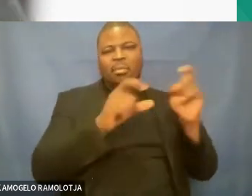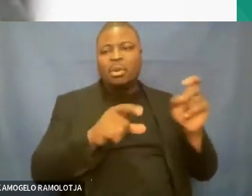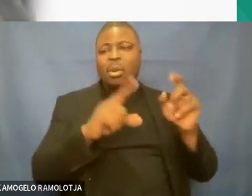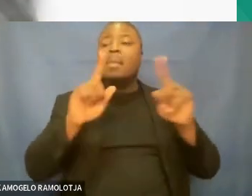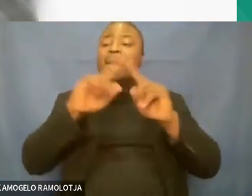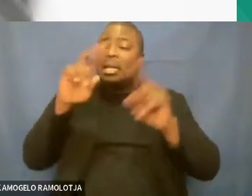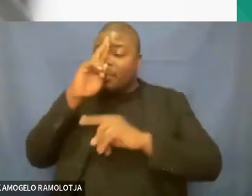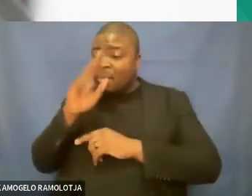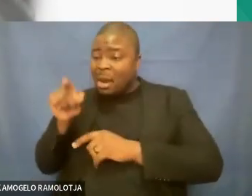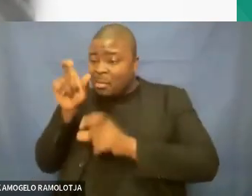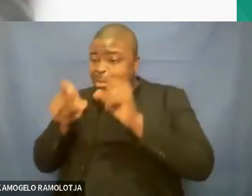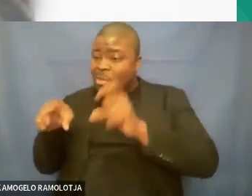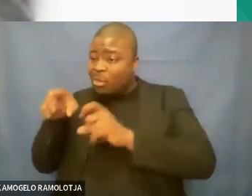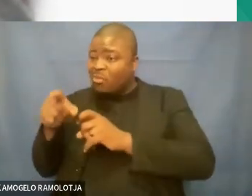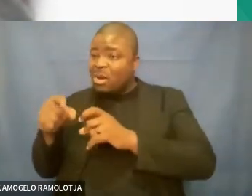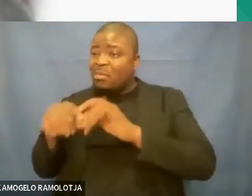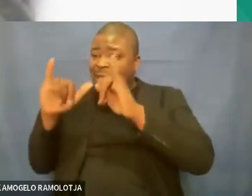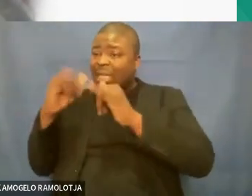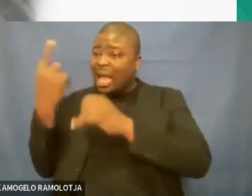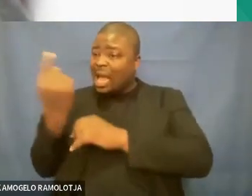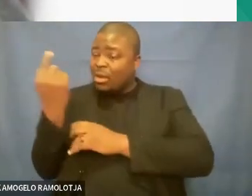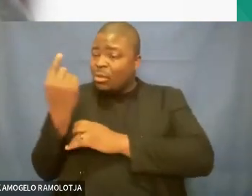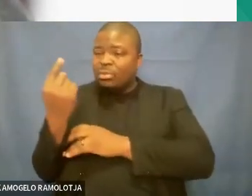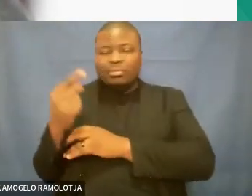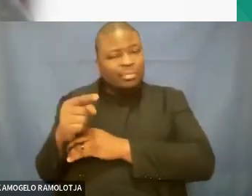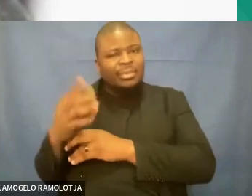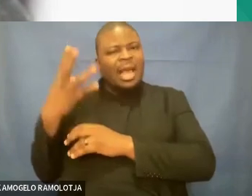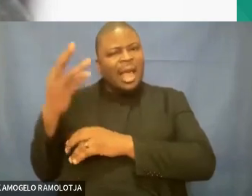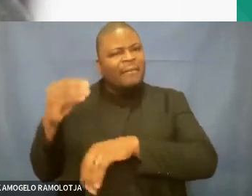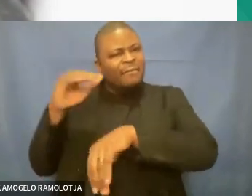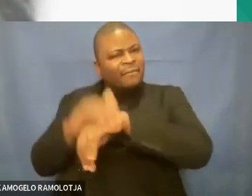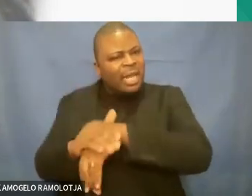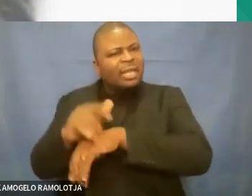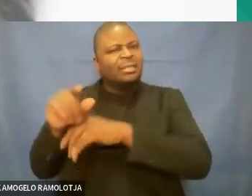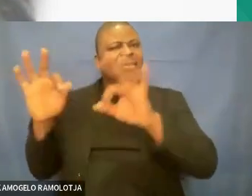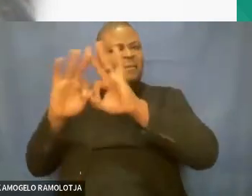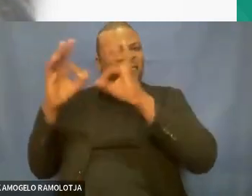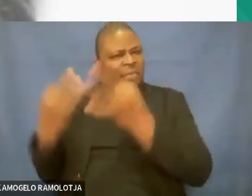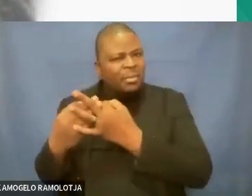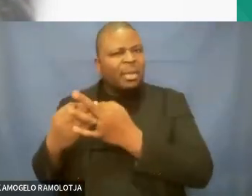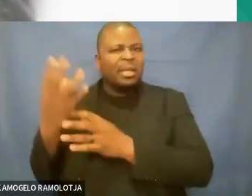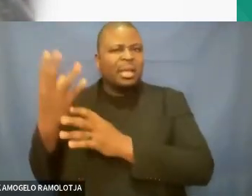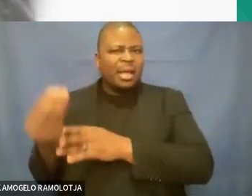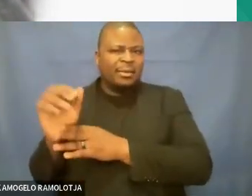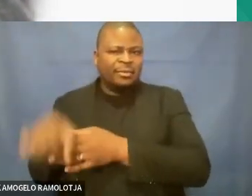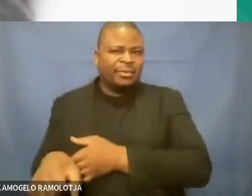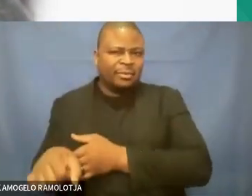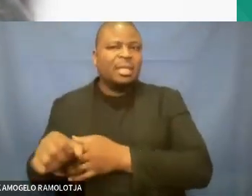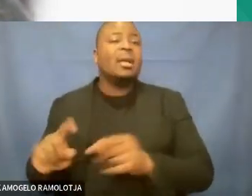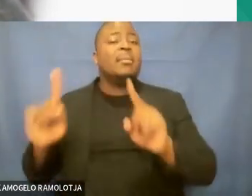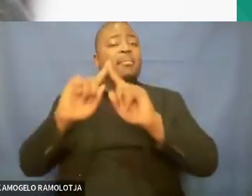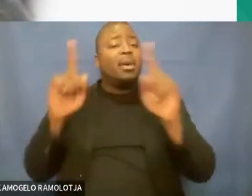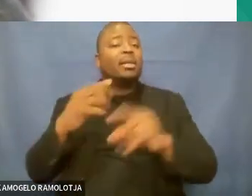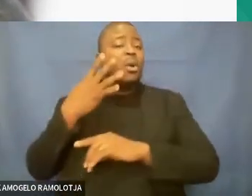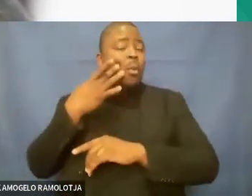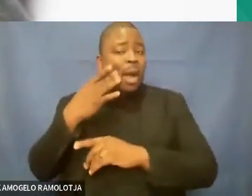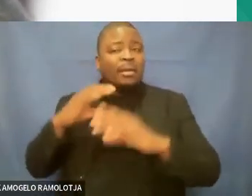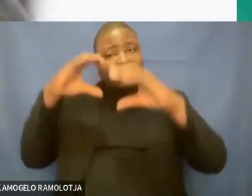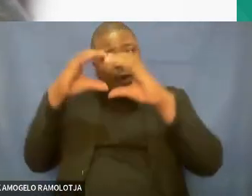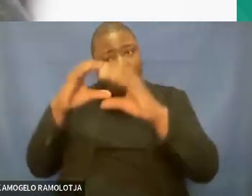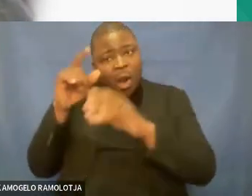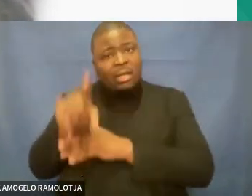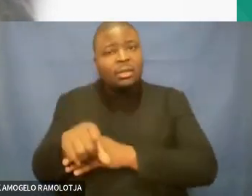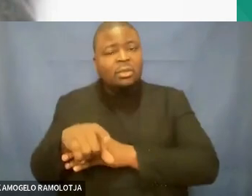friends, people that are on the other spectrum, you know. And then when it talks about issues of gender